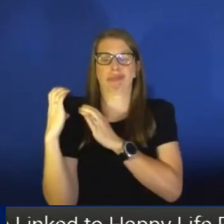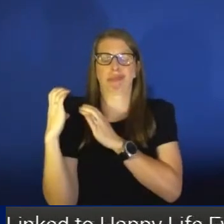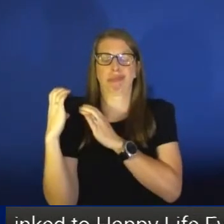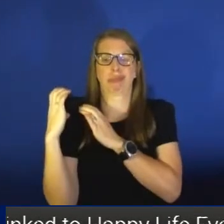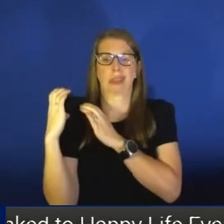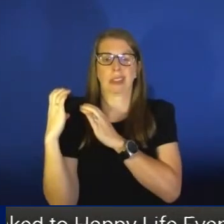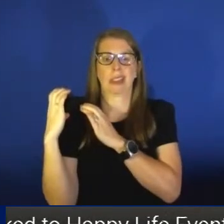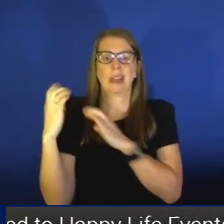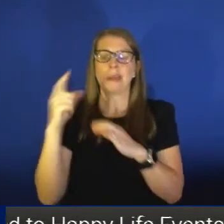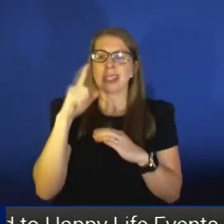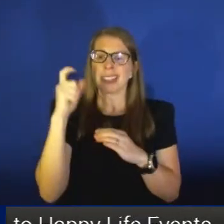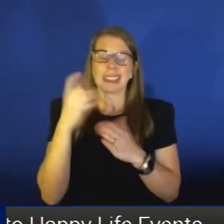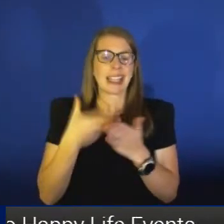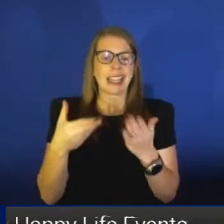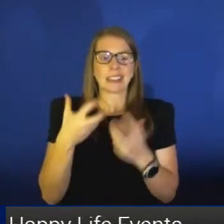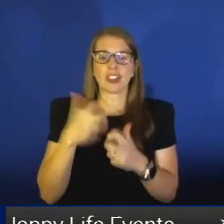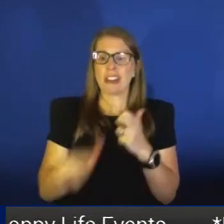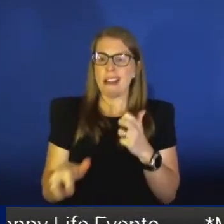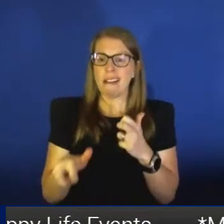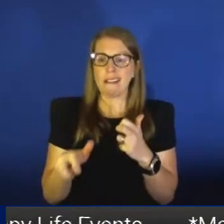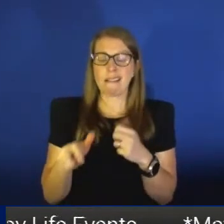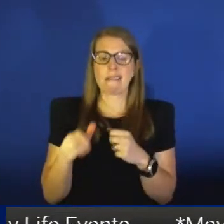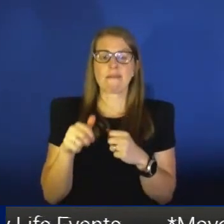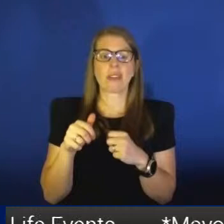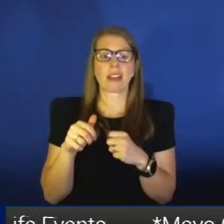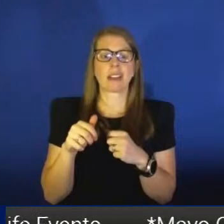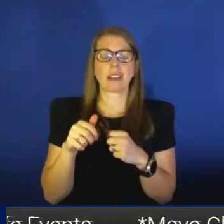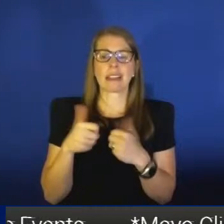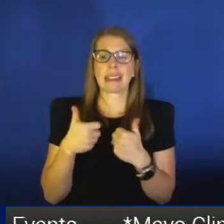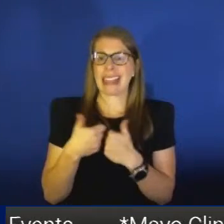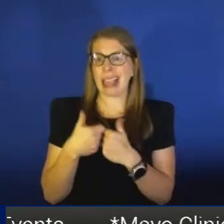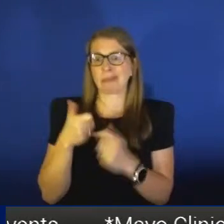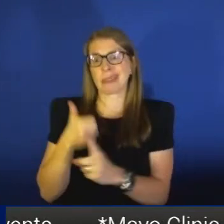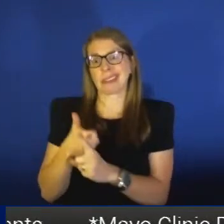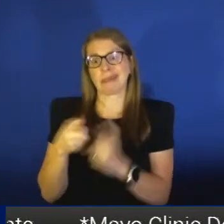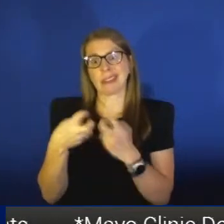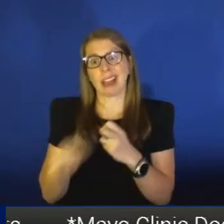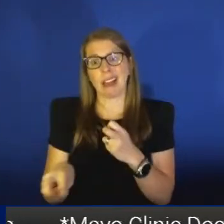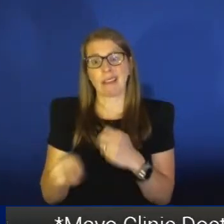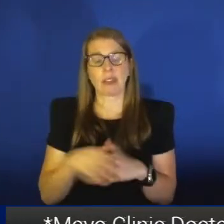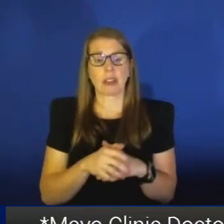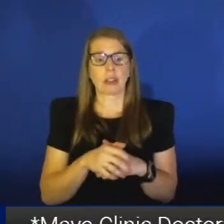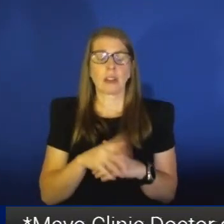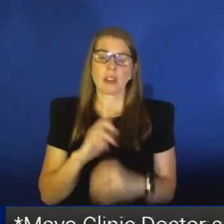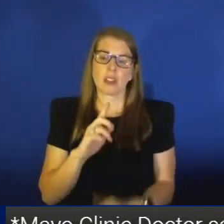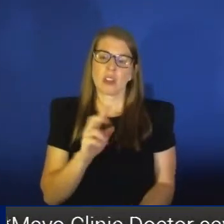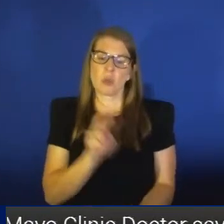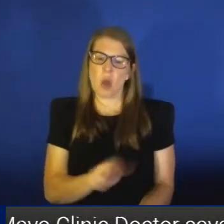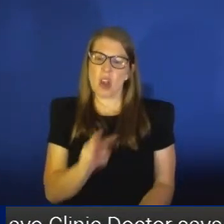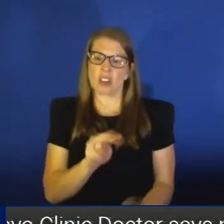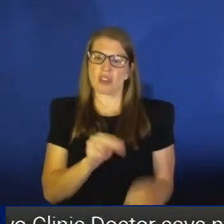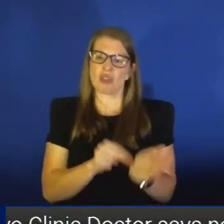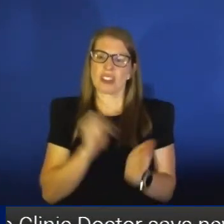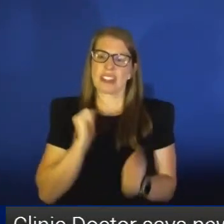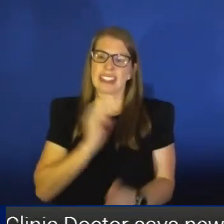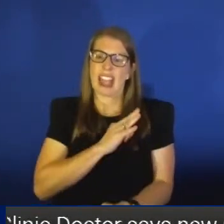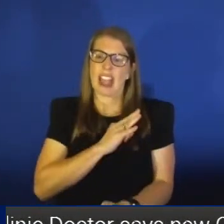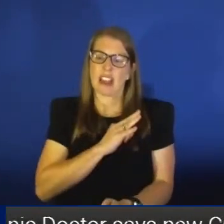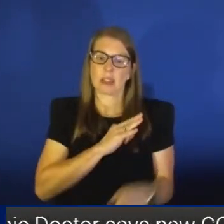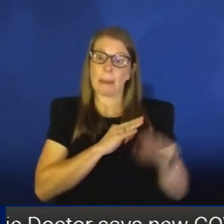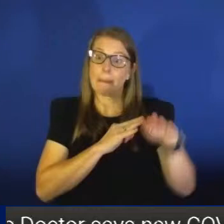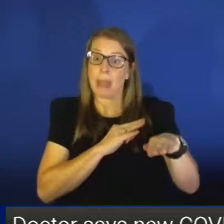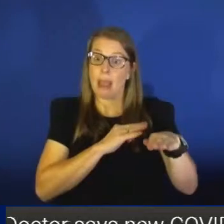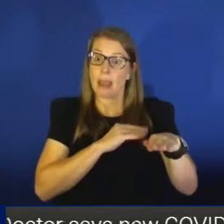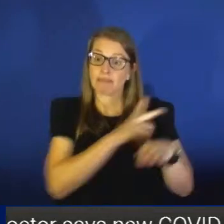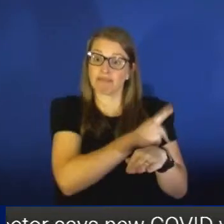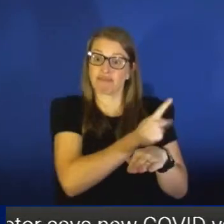are tough and the game is tough, then I think if you watch our nursing staff at the bedside, whether it's in the